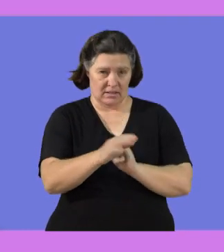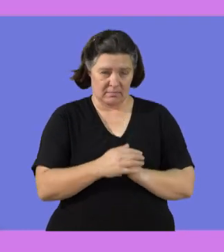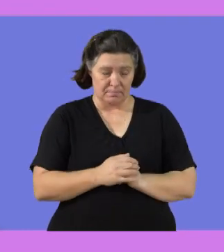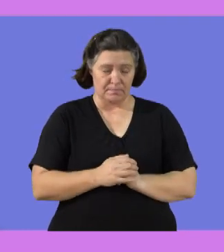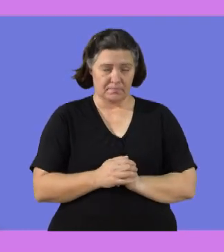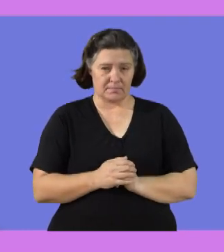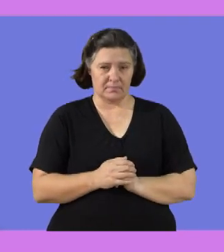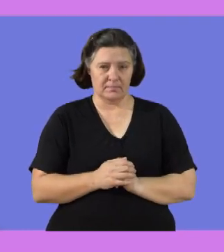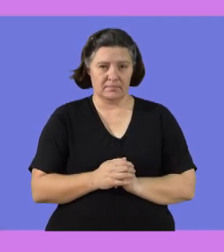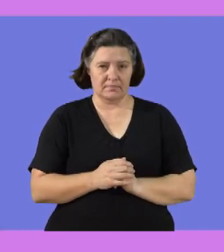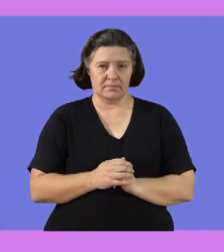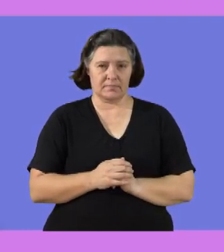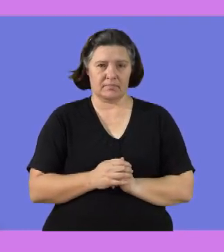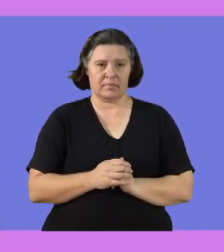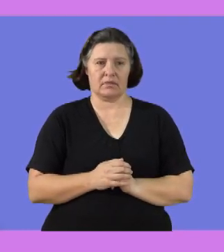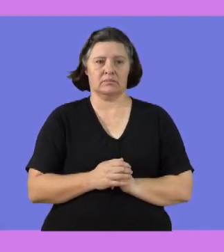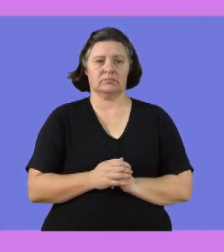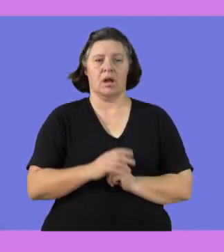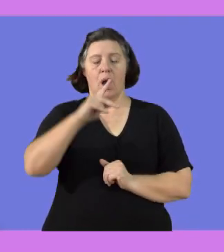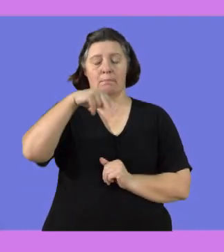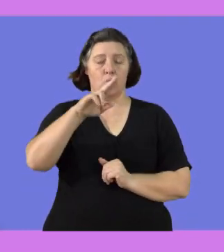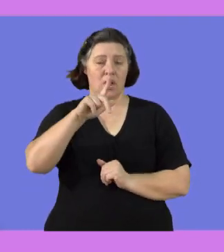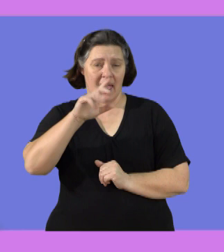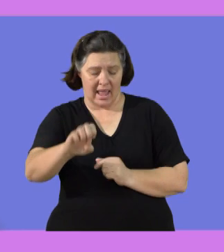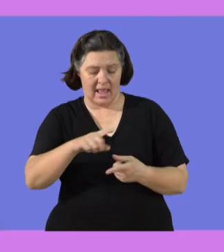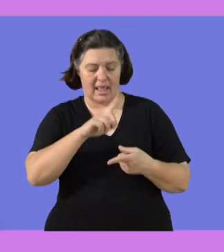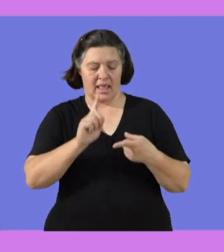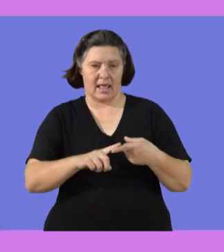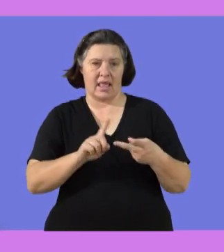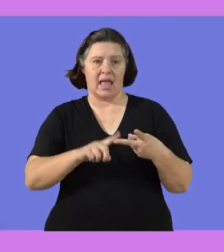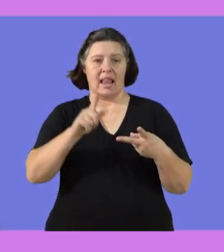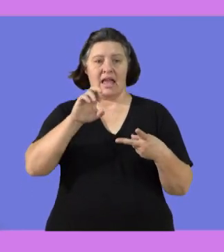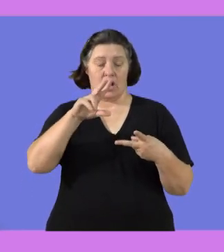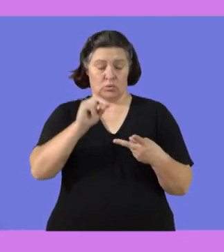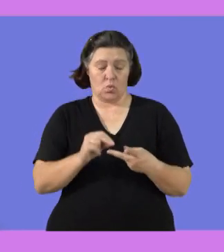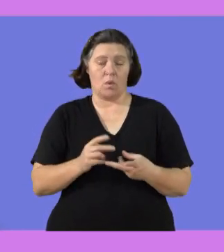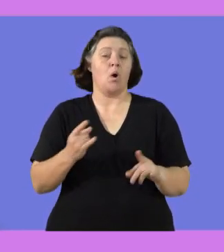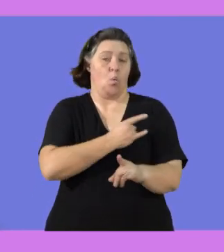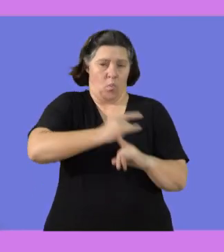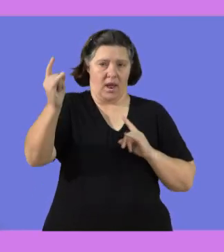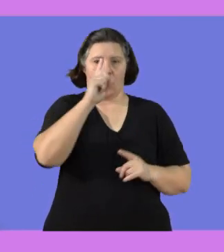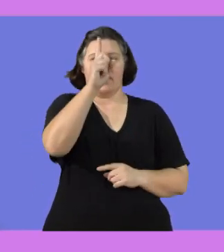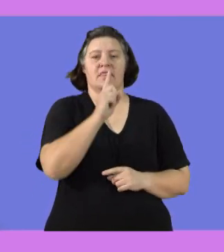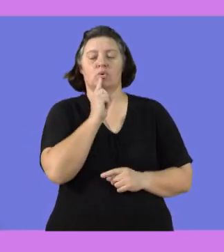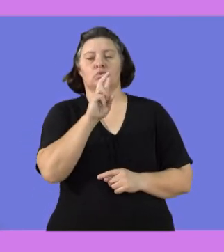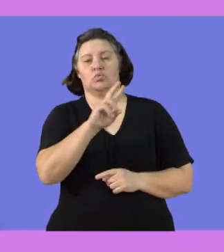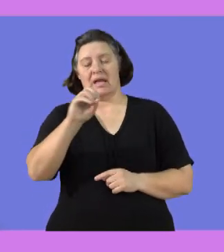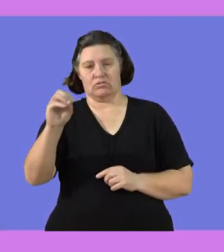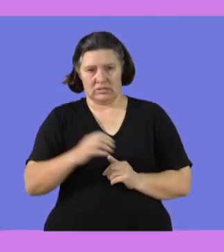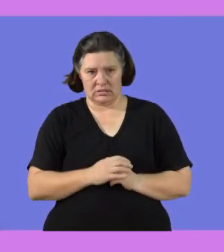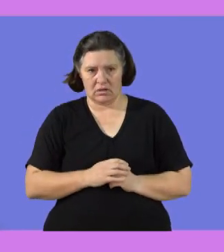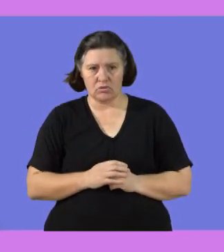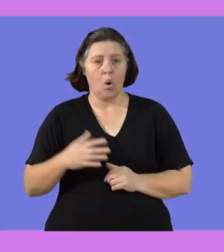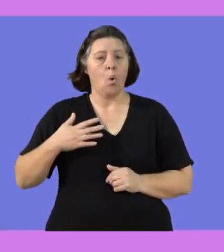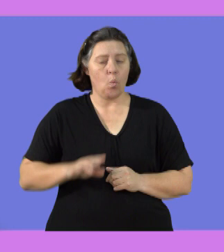first example. Pule and Lerato have won 1,200, and they want to share the money